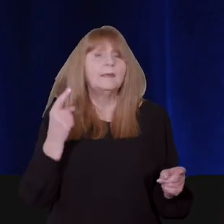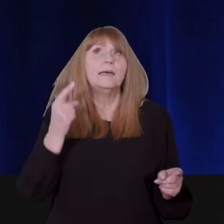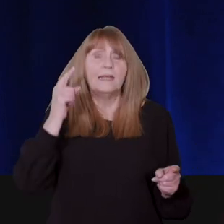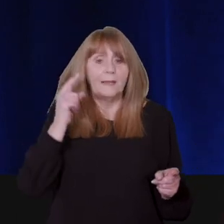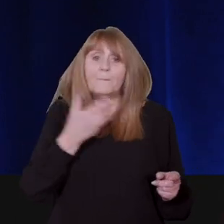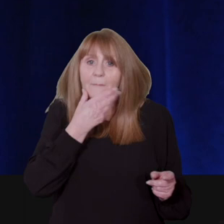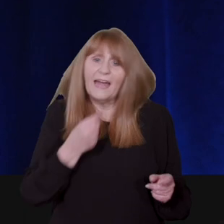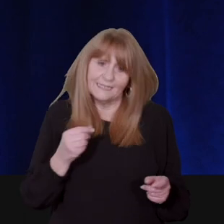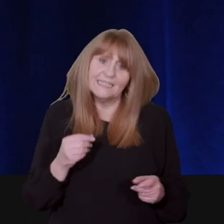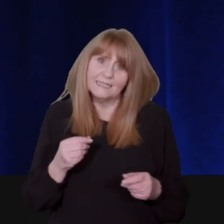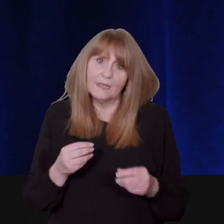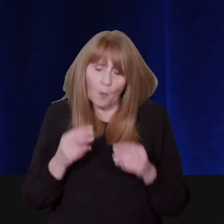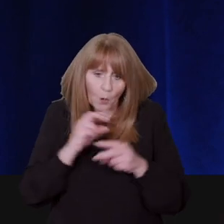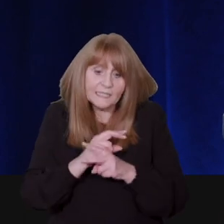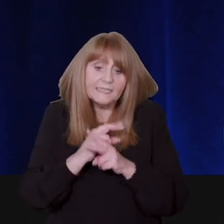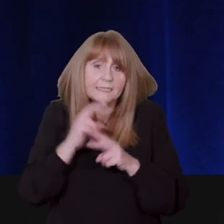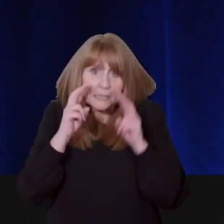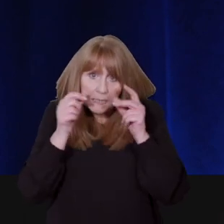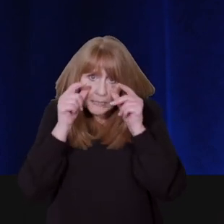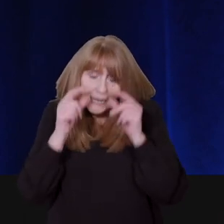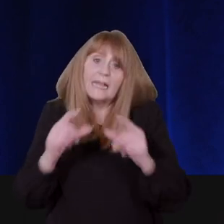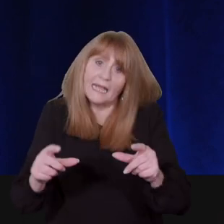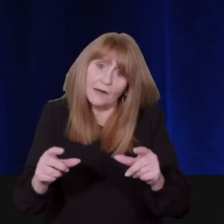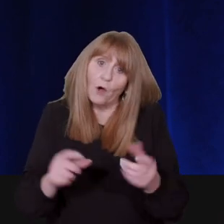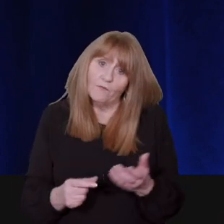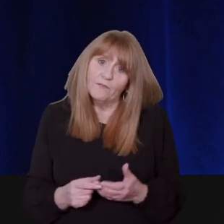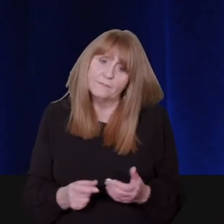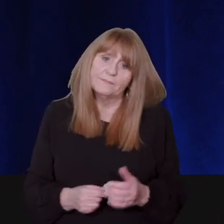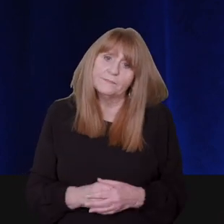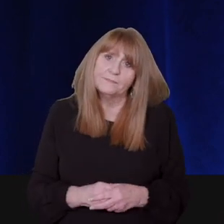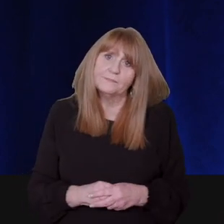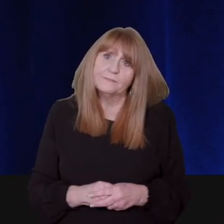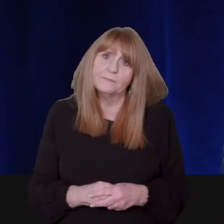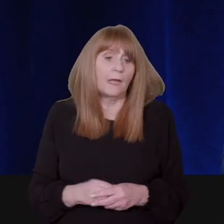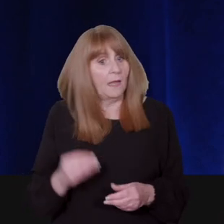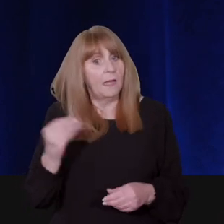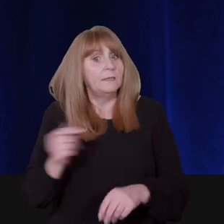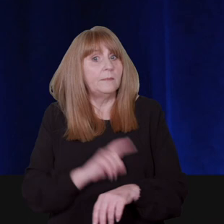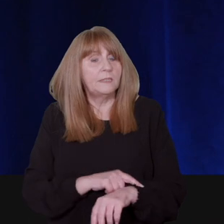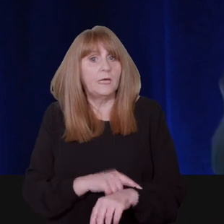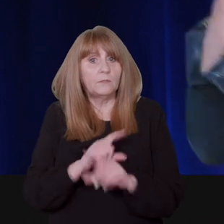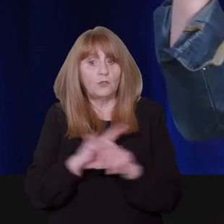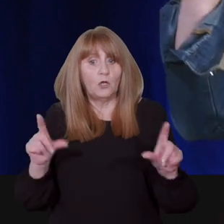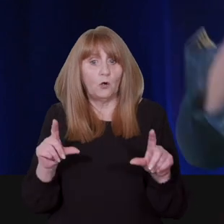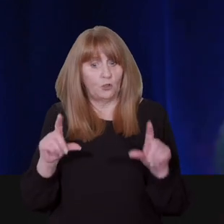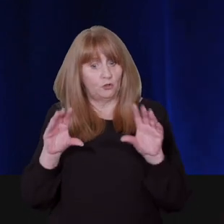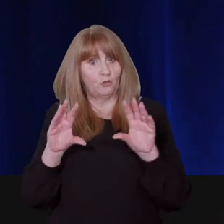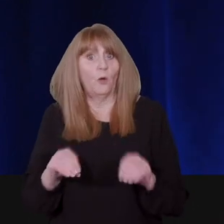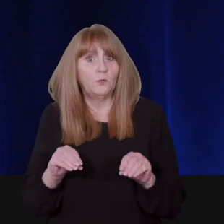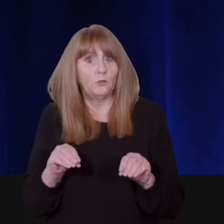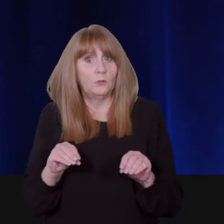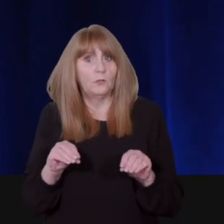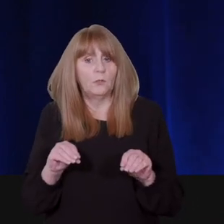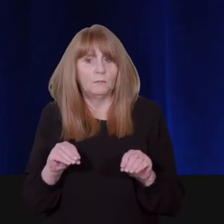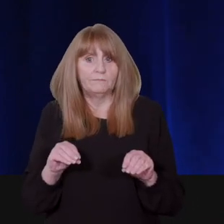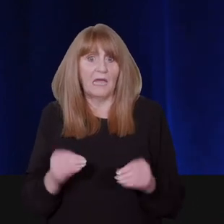notice. The Lord stops me in my tracks some days and says, on you. He did that to me today. Lord, get on your knees and pray about such and such. You